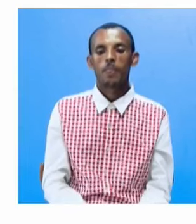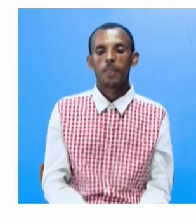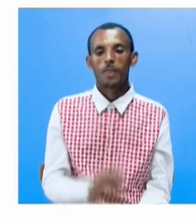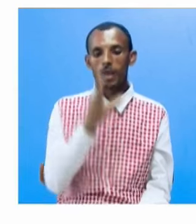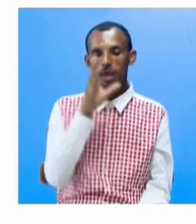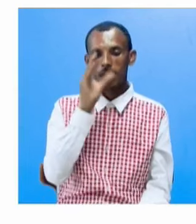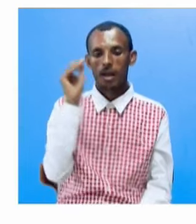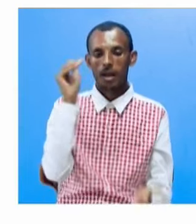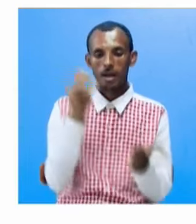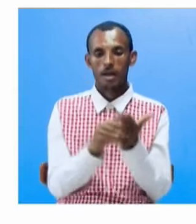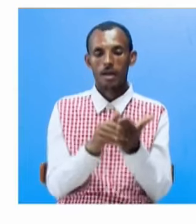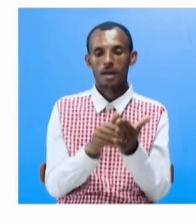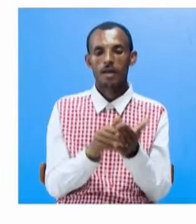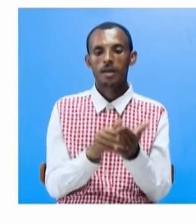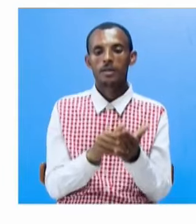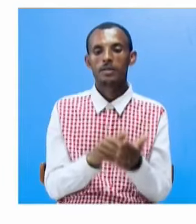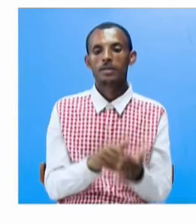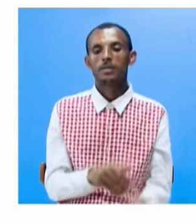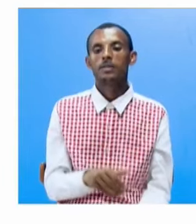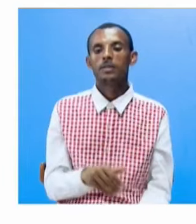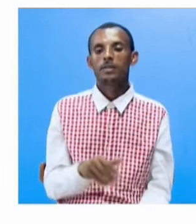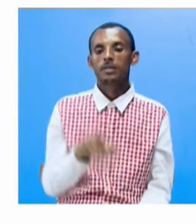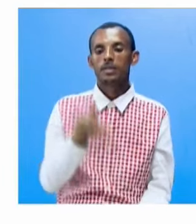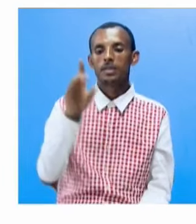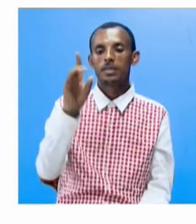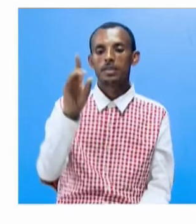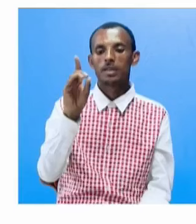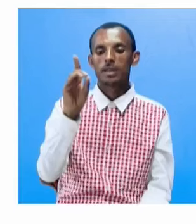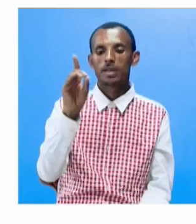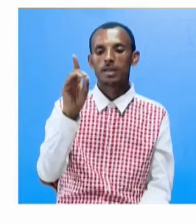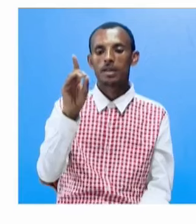And again, this angle to be is DE